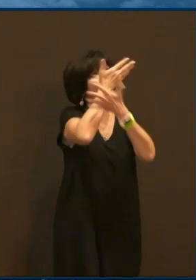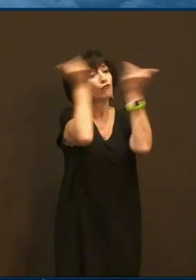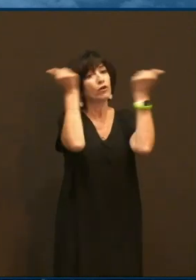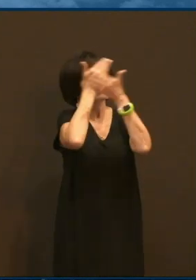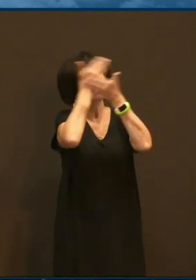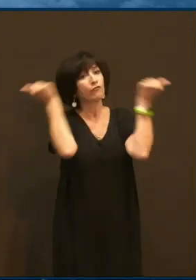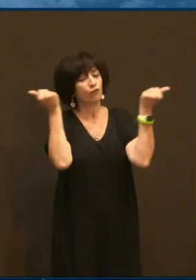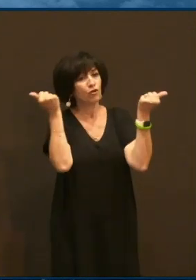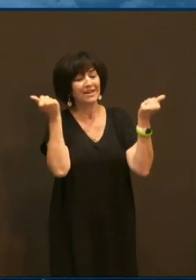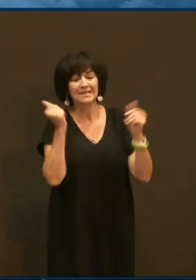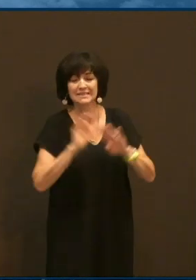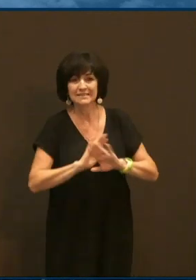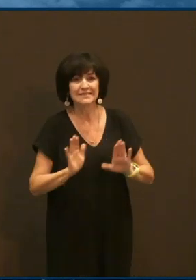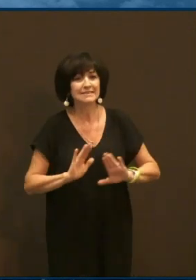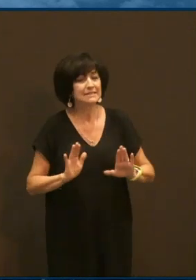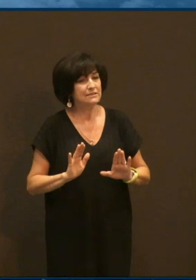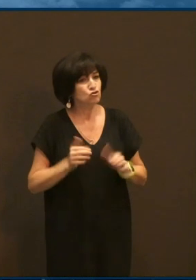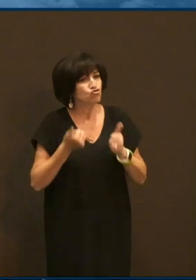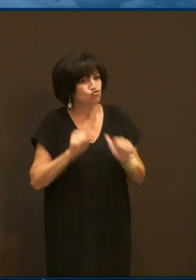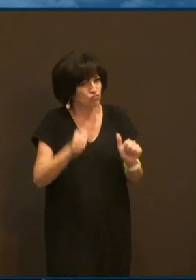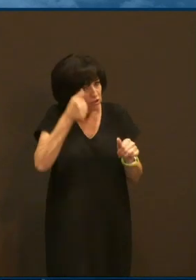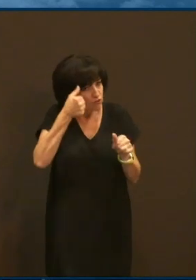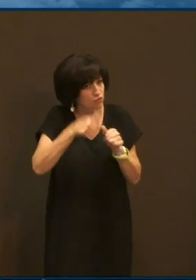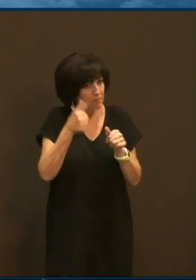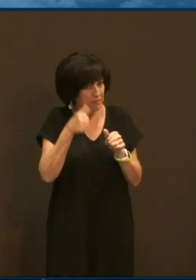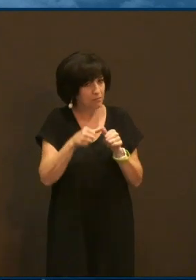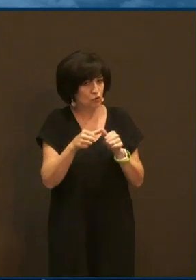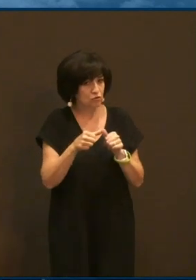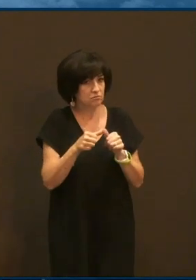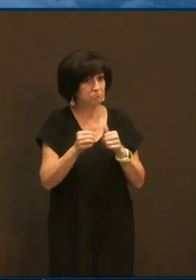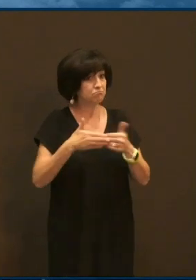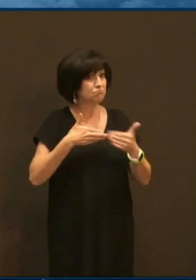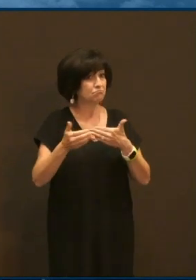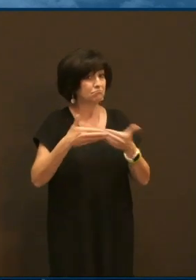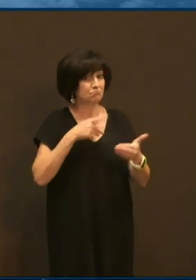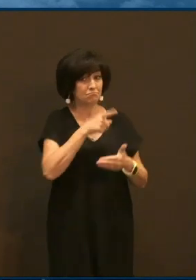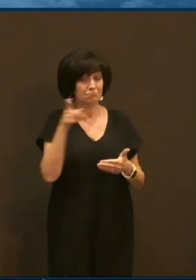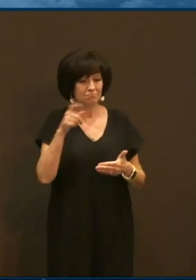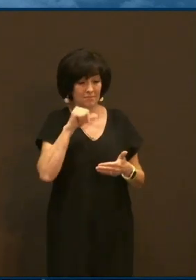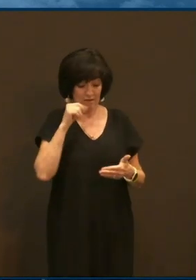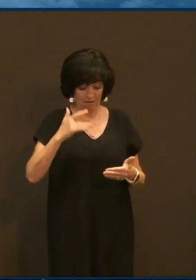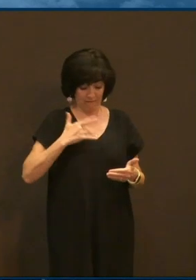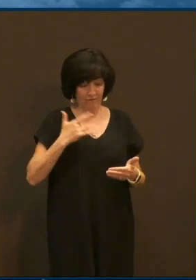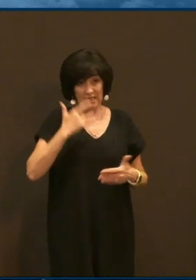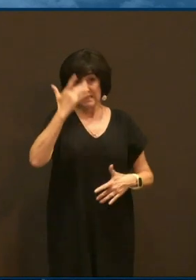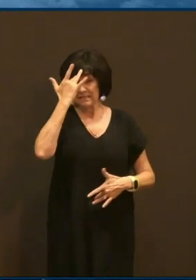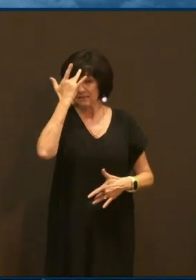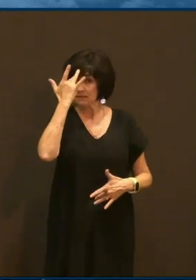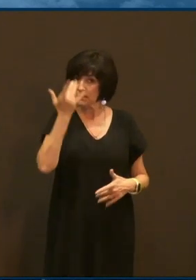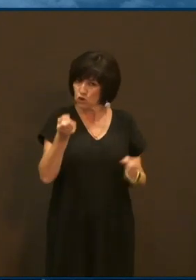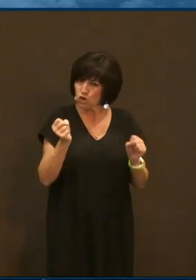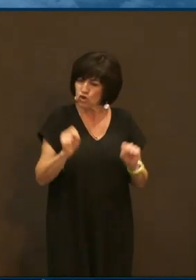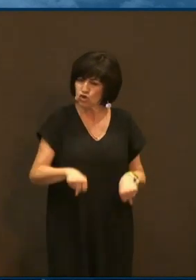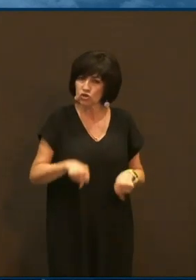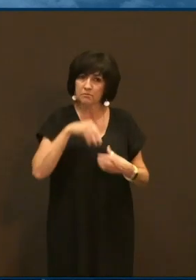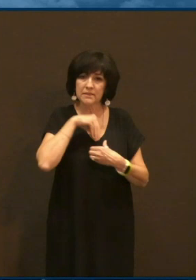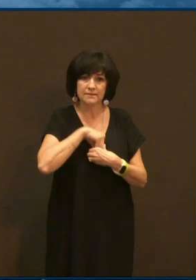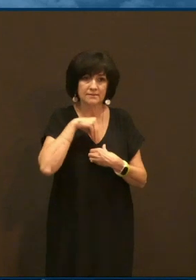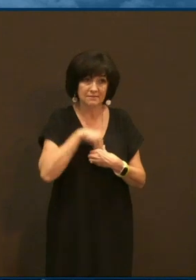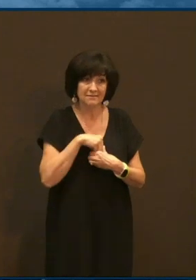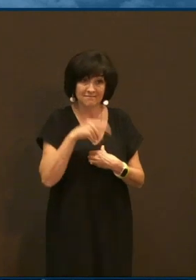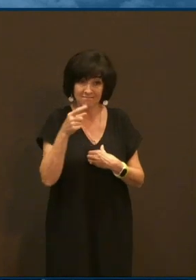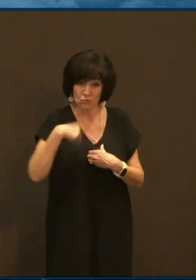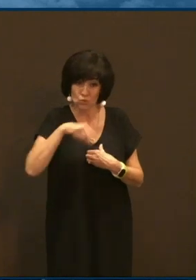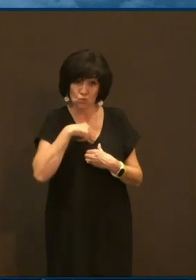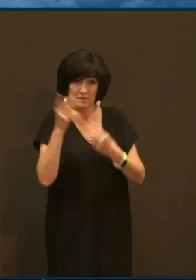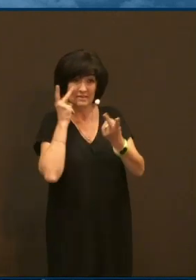of folks that are symptomatic and those are not. Again, just to reiterate the experience of those 12 other states that have